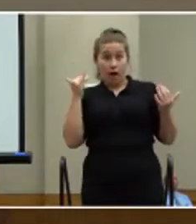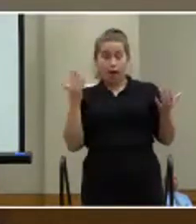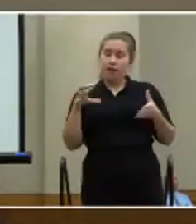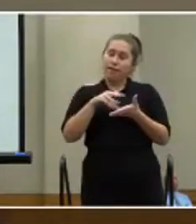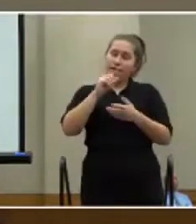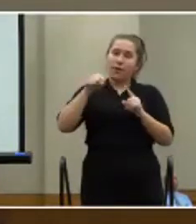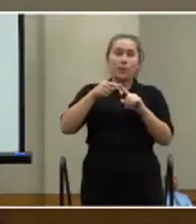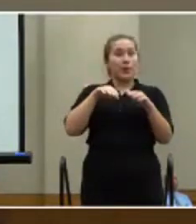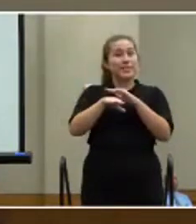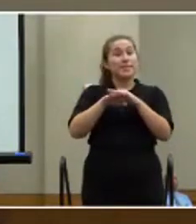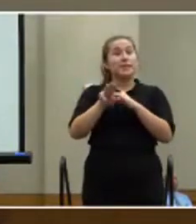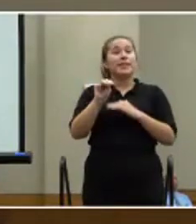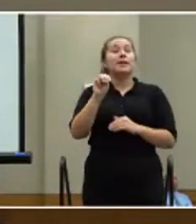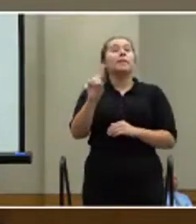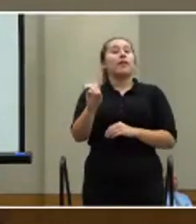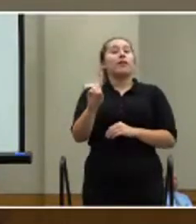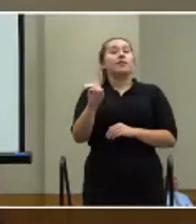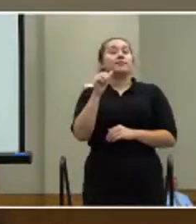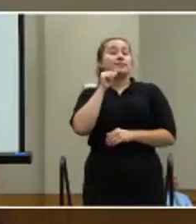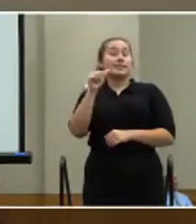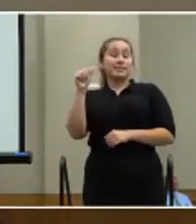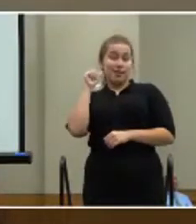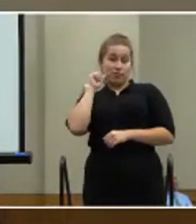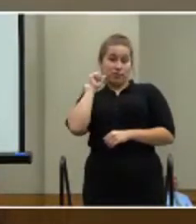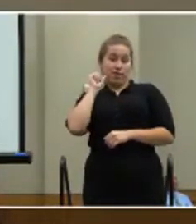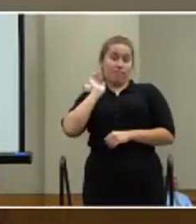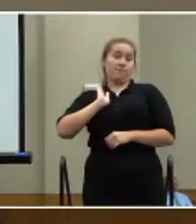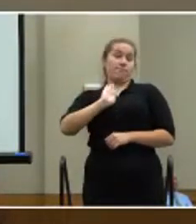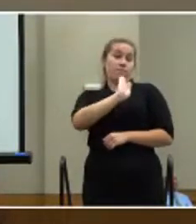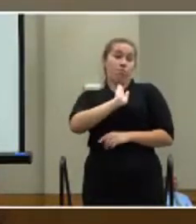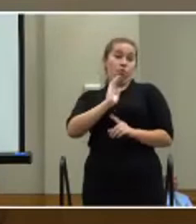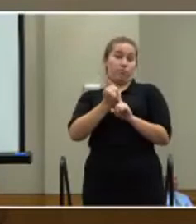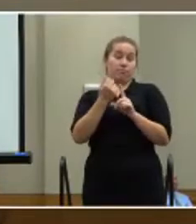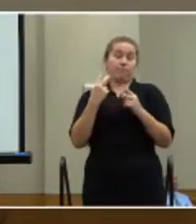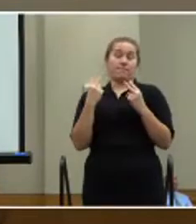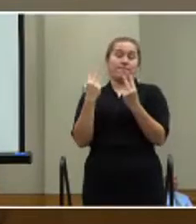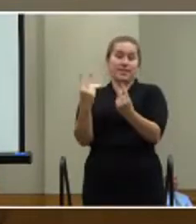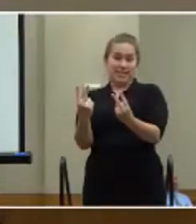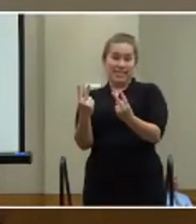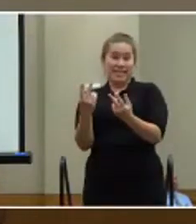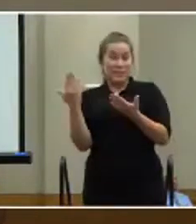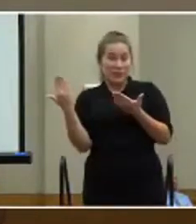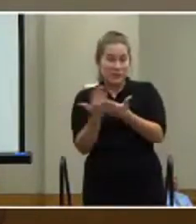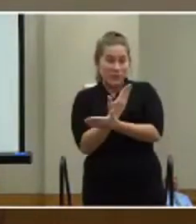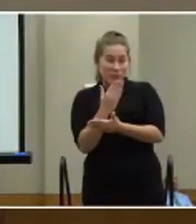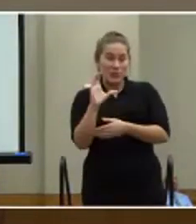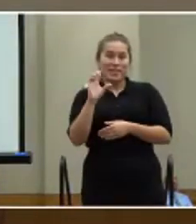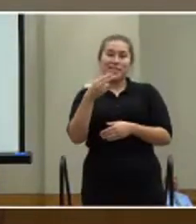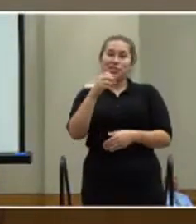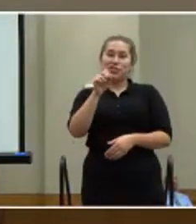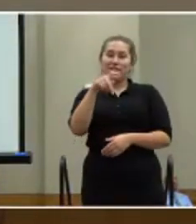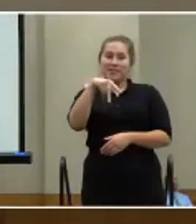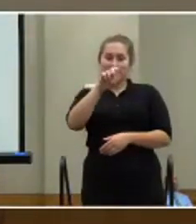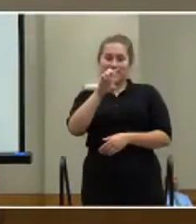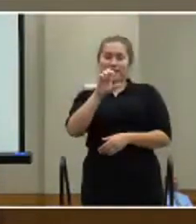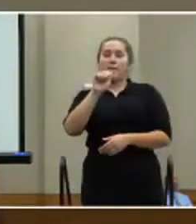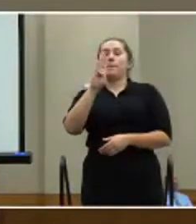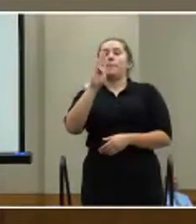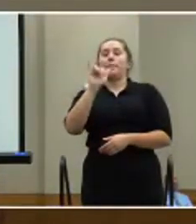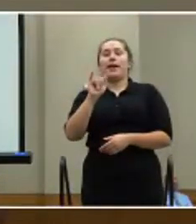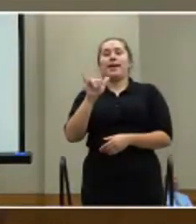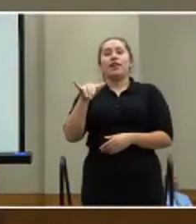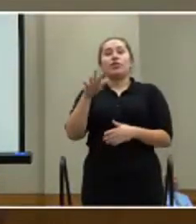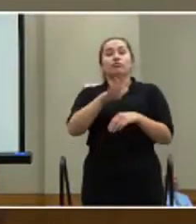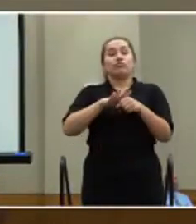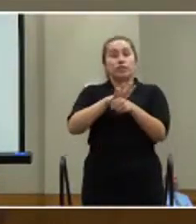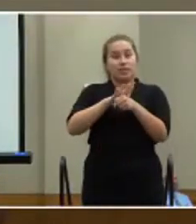Maryland. Yesterday, the board visited the brand new Chesapeake Bay Region Accessible